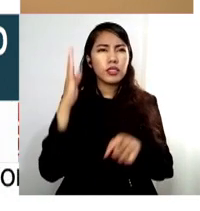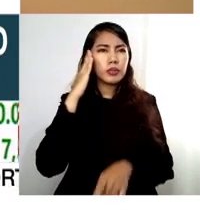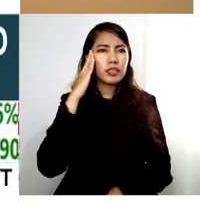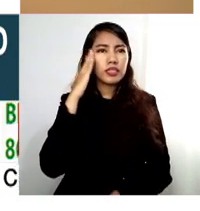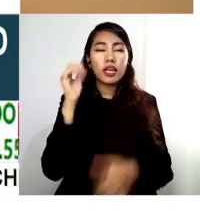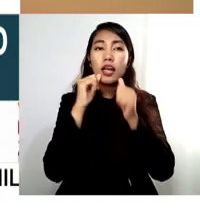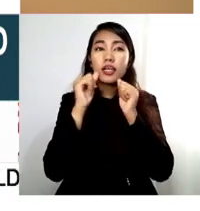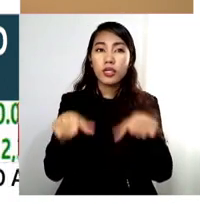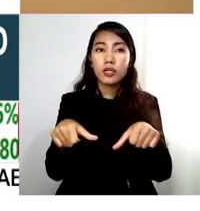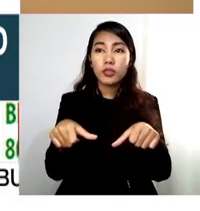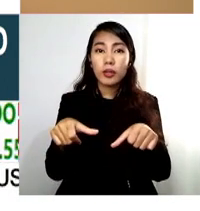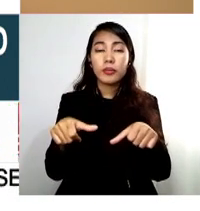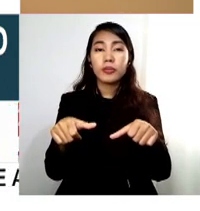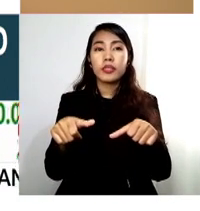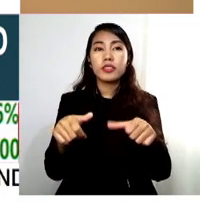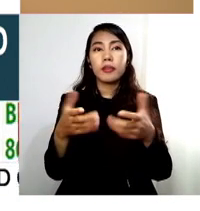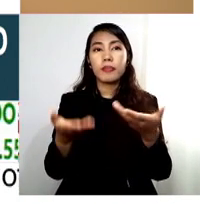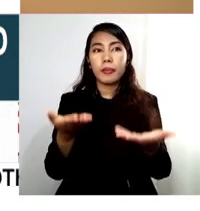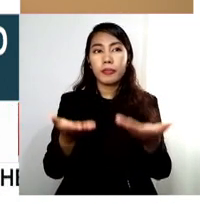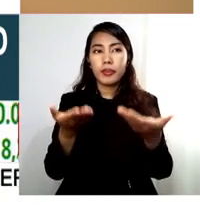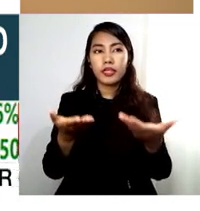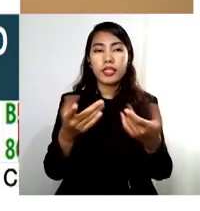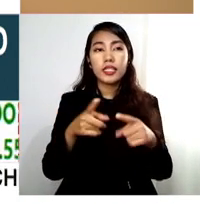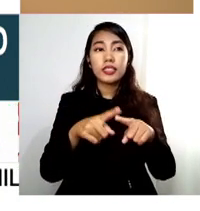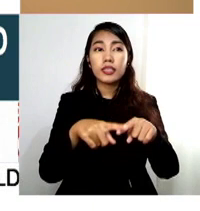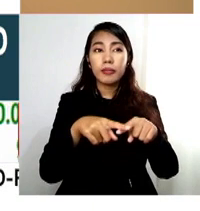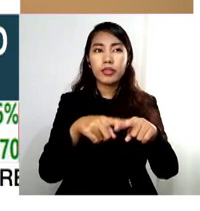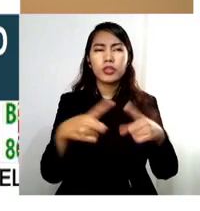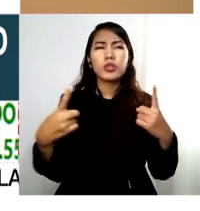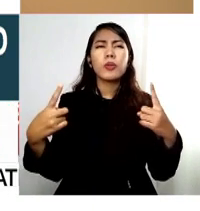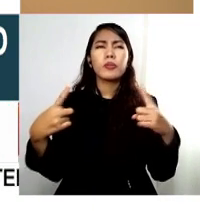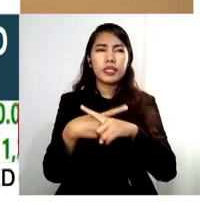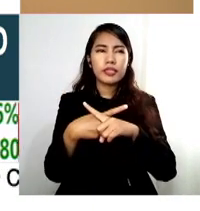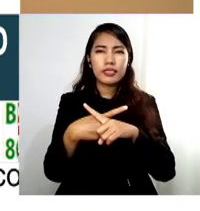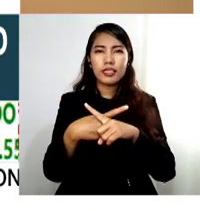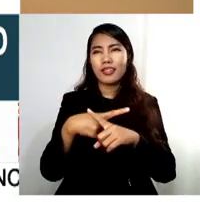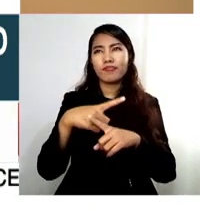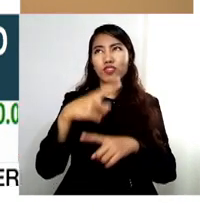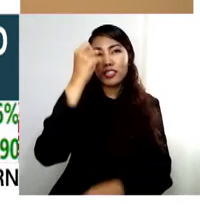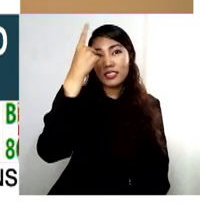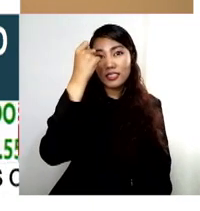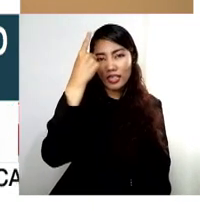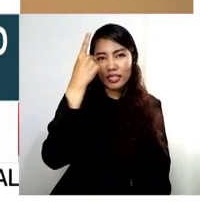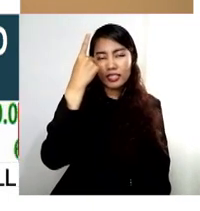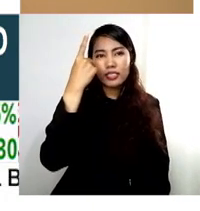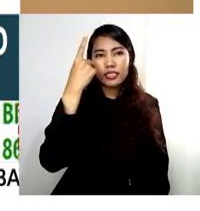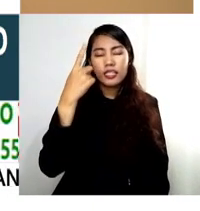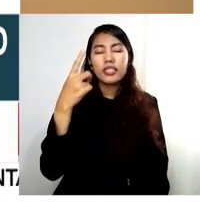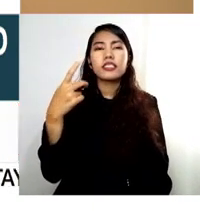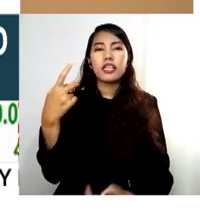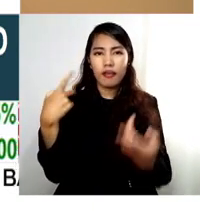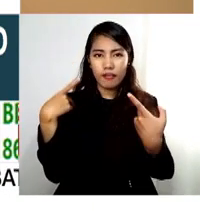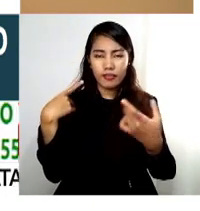announcement itself may be subject to conflicting interpretation. No? Mm-hmm. And that is why perhaps there is a delay in the